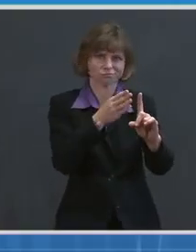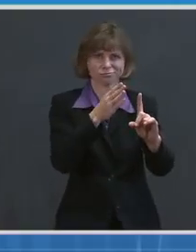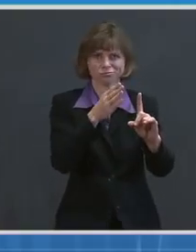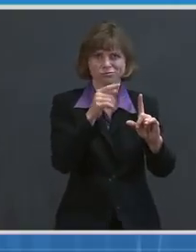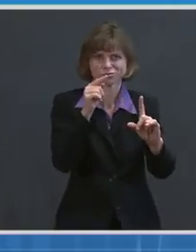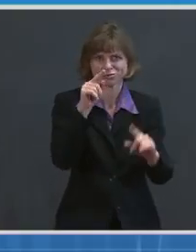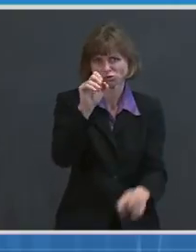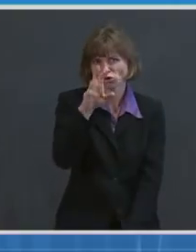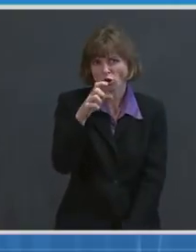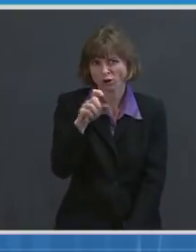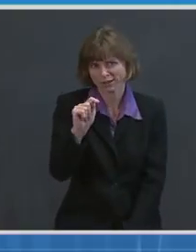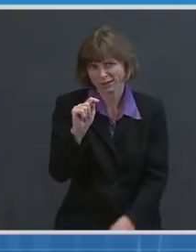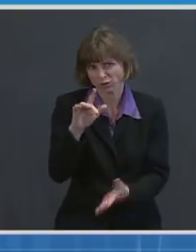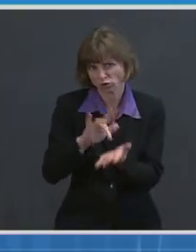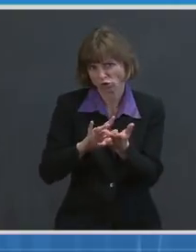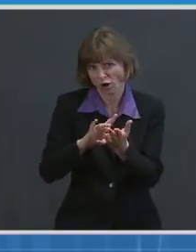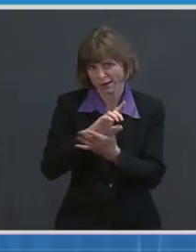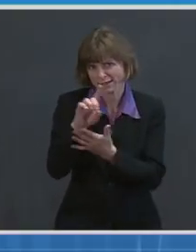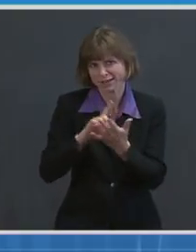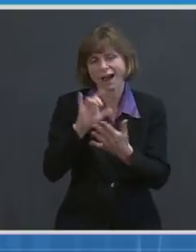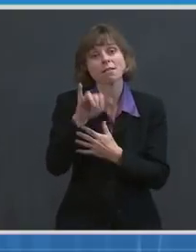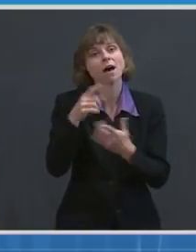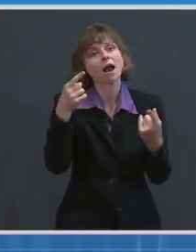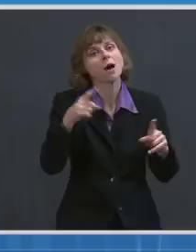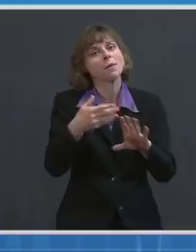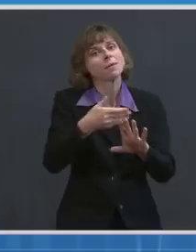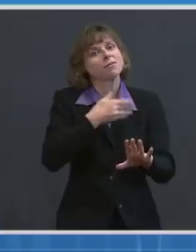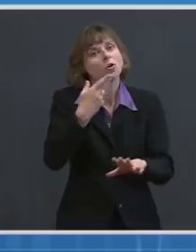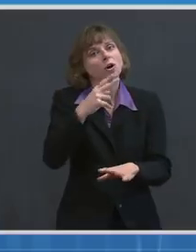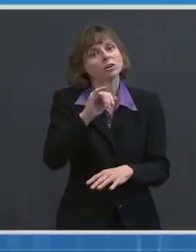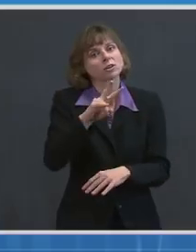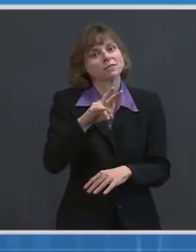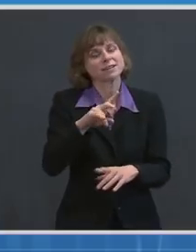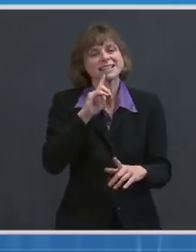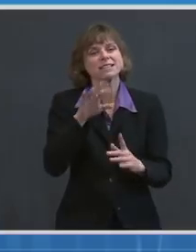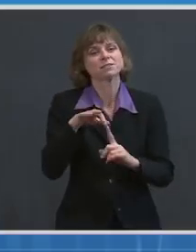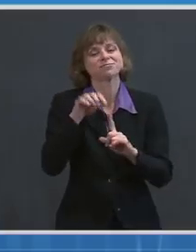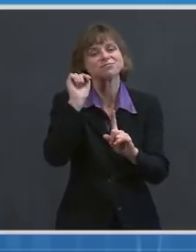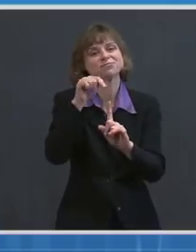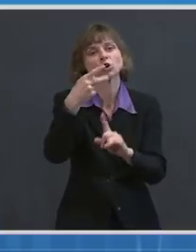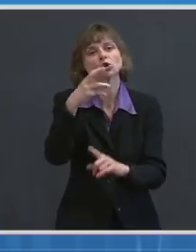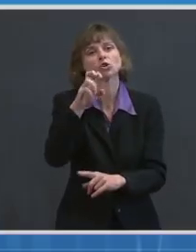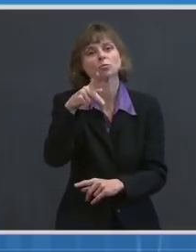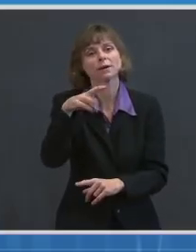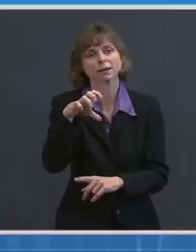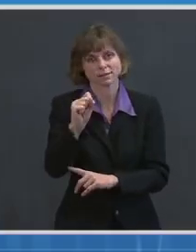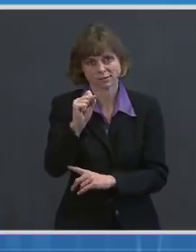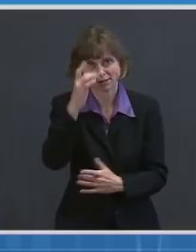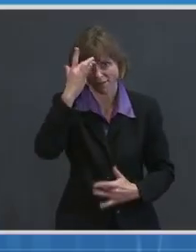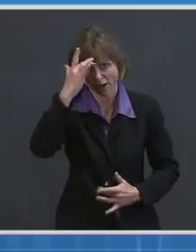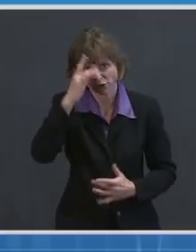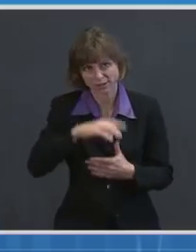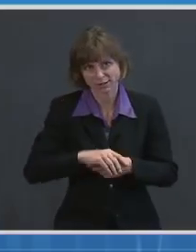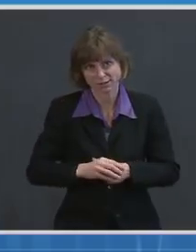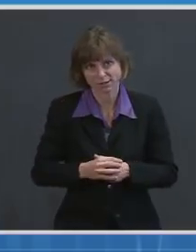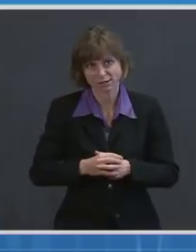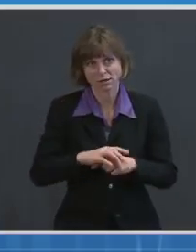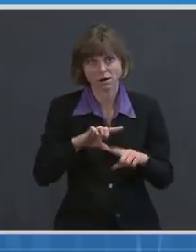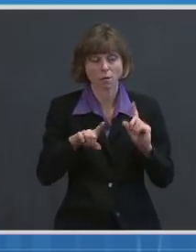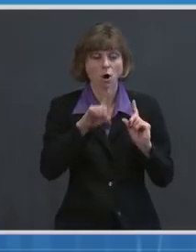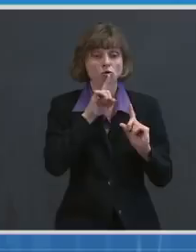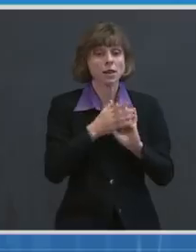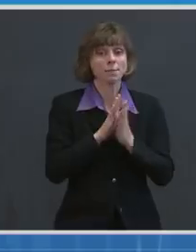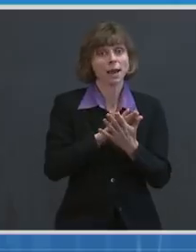has occurred before HIV, particularly with the herpes viruses. But it really got into its